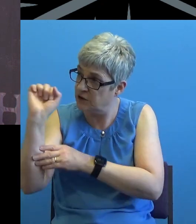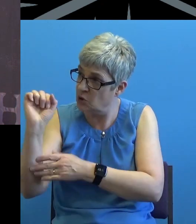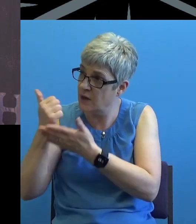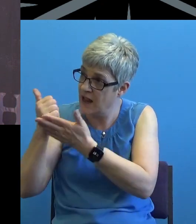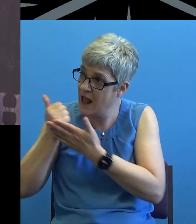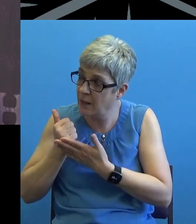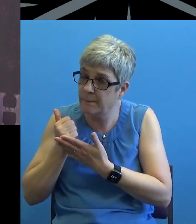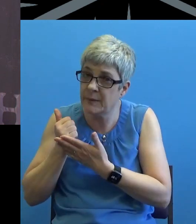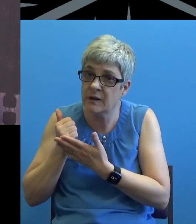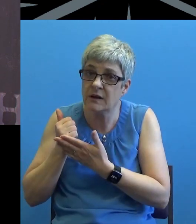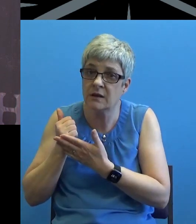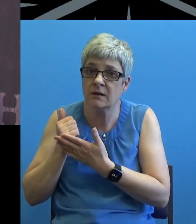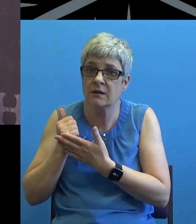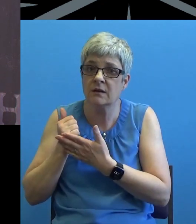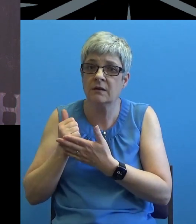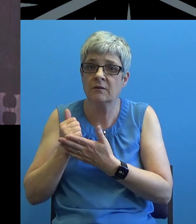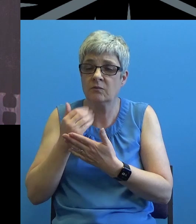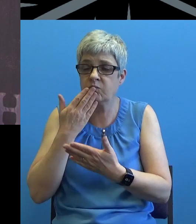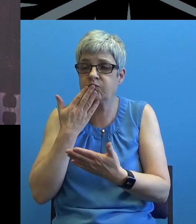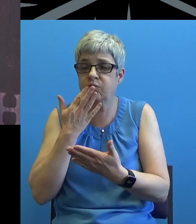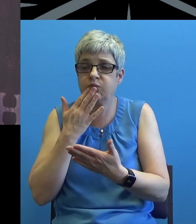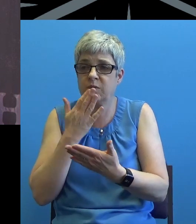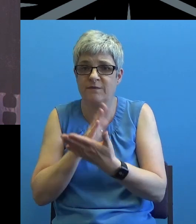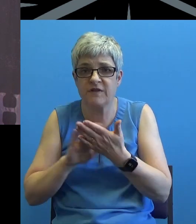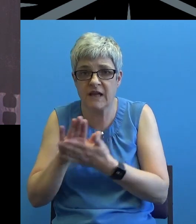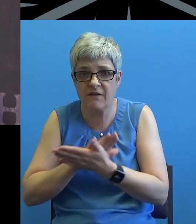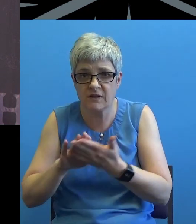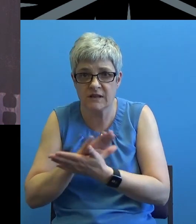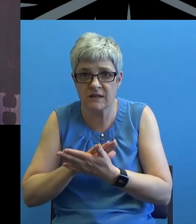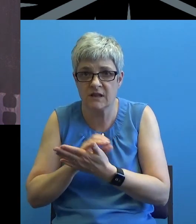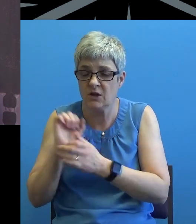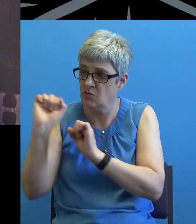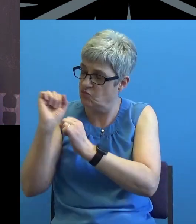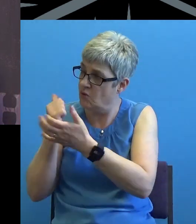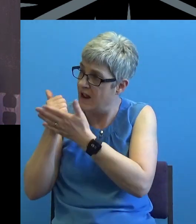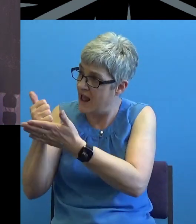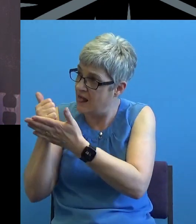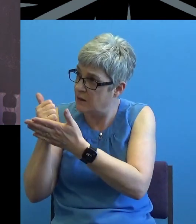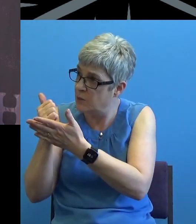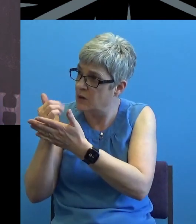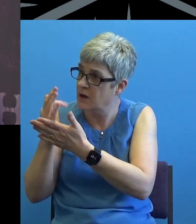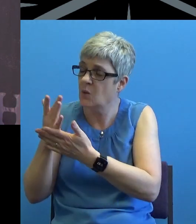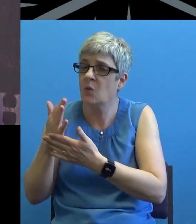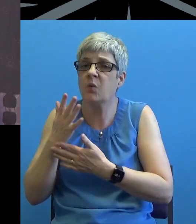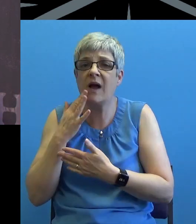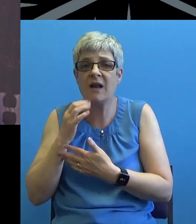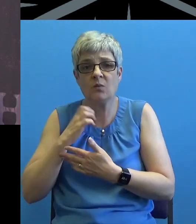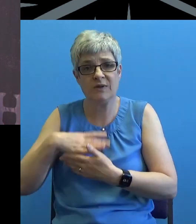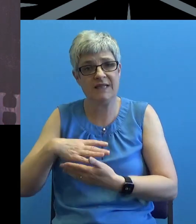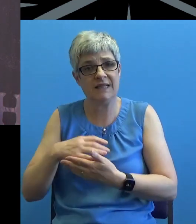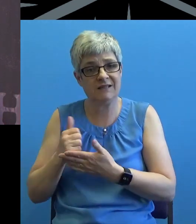we need forgiveness and your help for where we need continuing reformation.